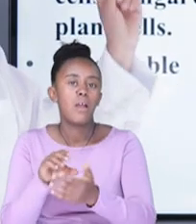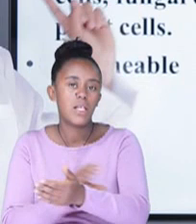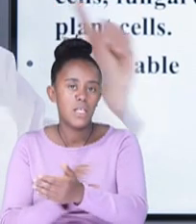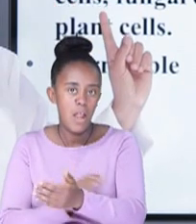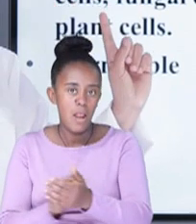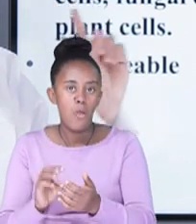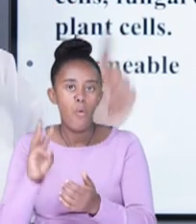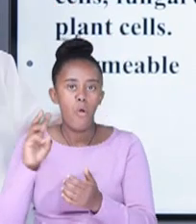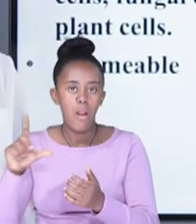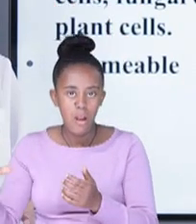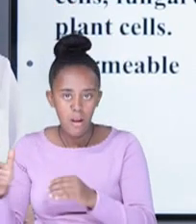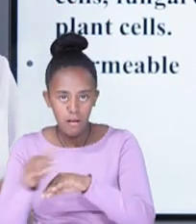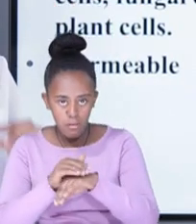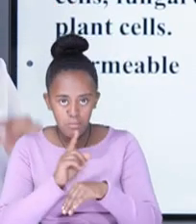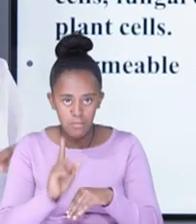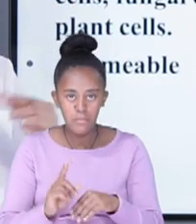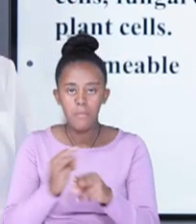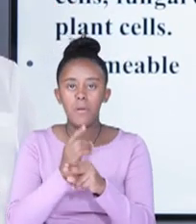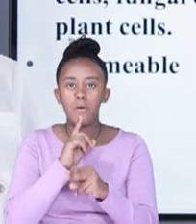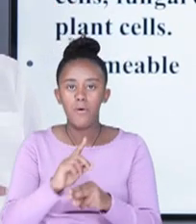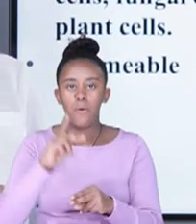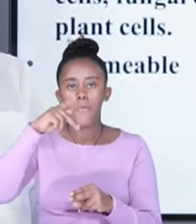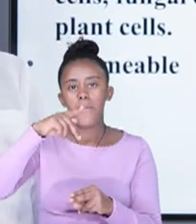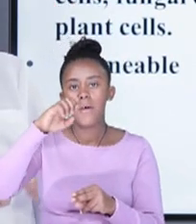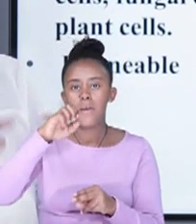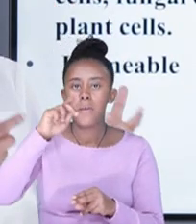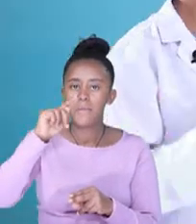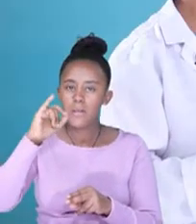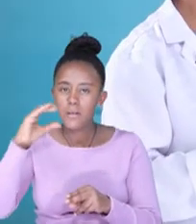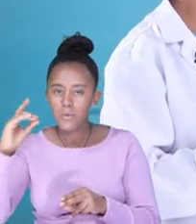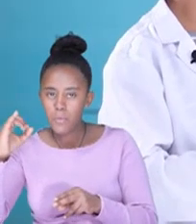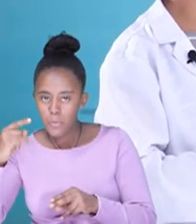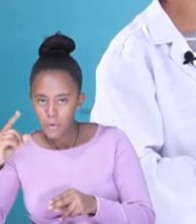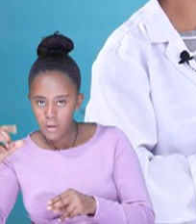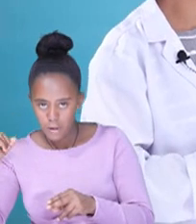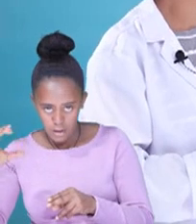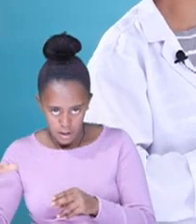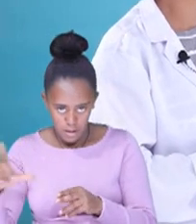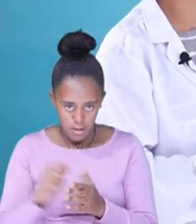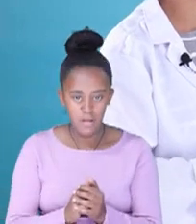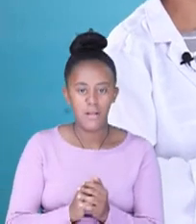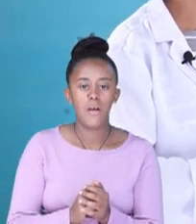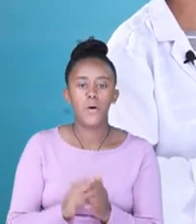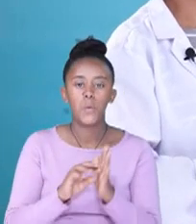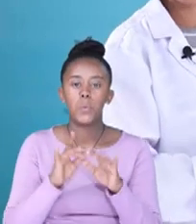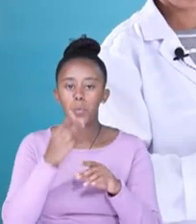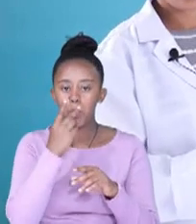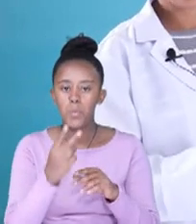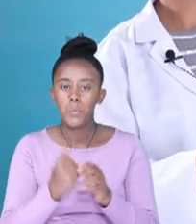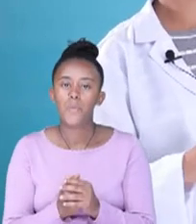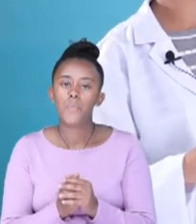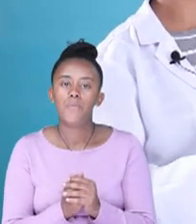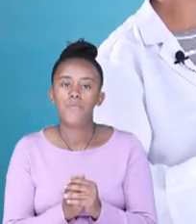bacterial cell wall is made up of peptidoglycan. This is your lesson on Unit 2.